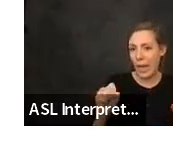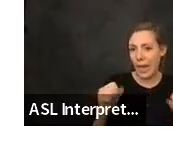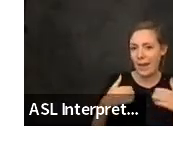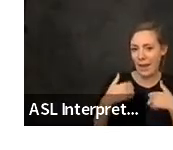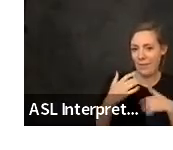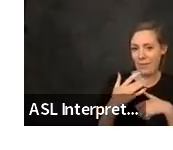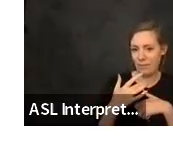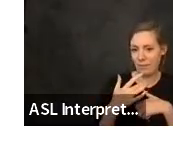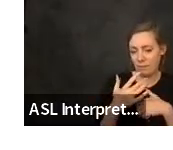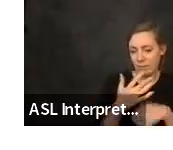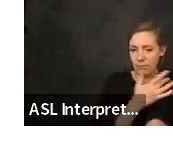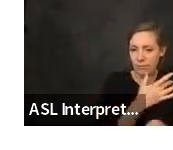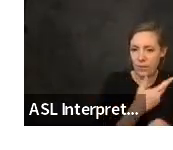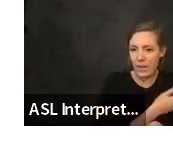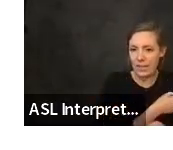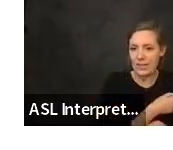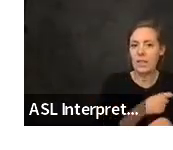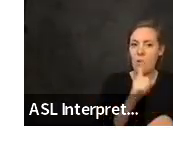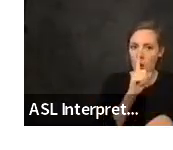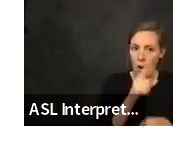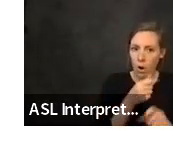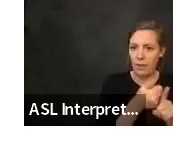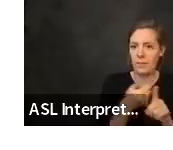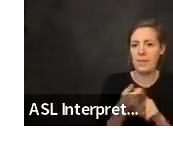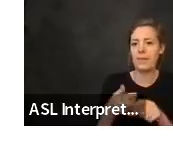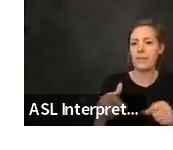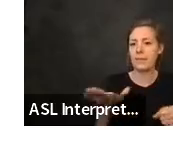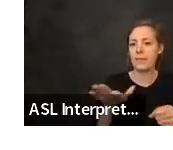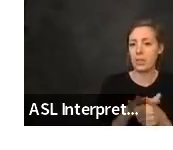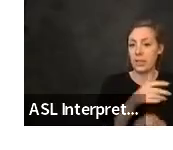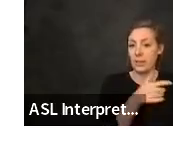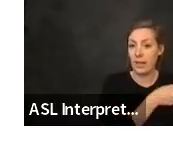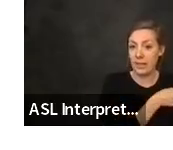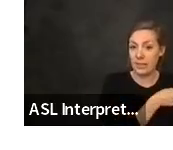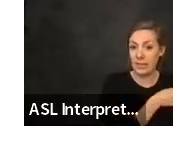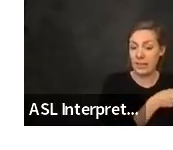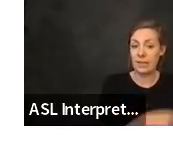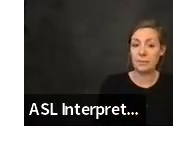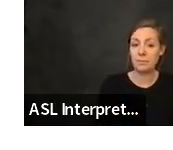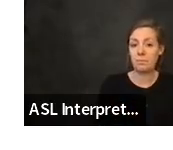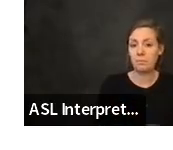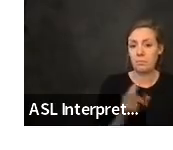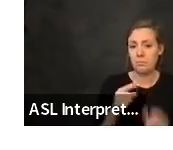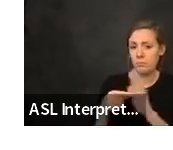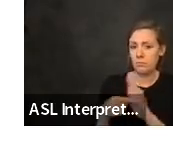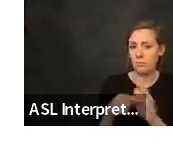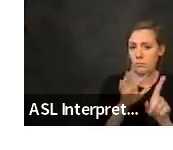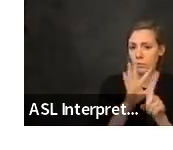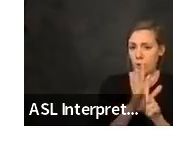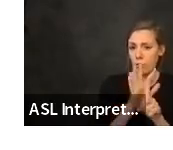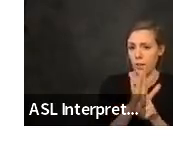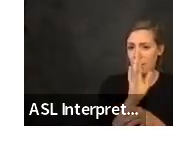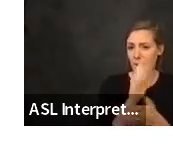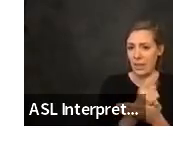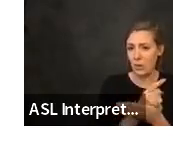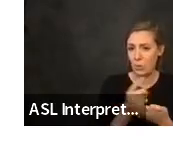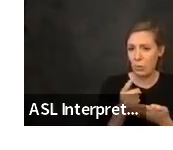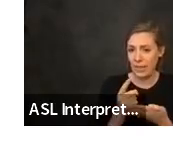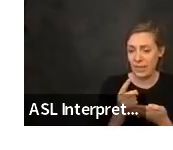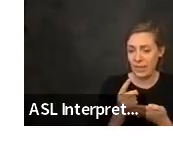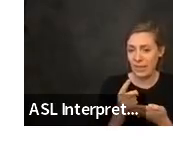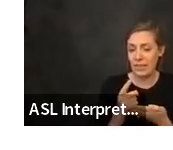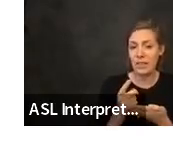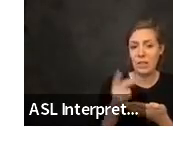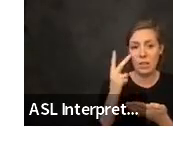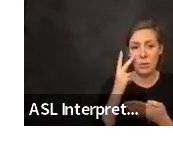fully vaccinated. And you can see here in terms of the trends by week in vaccine administration, we have